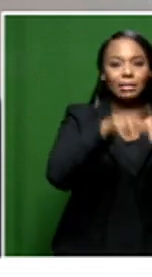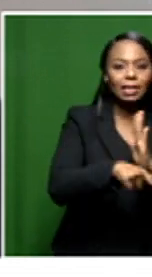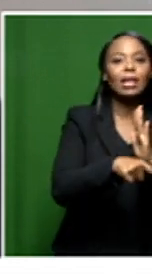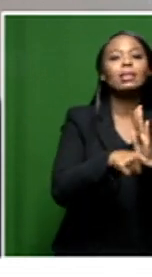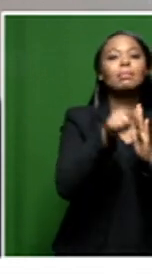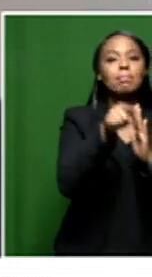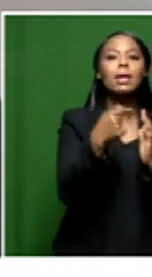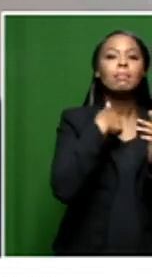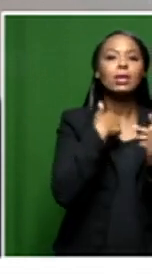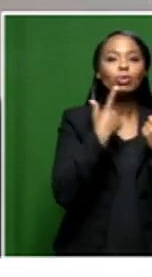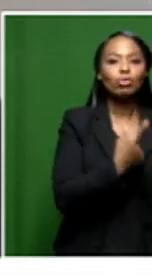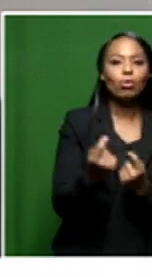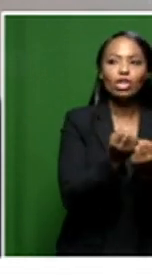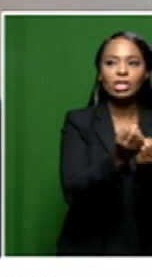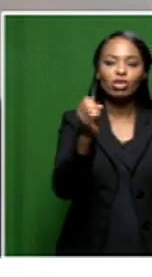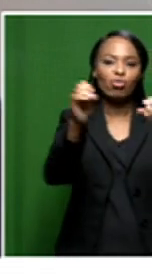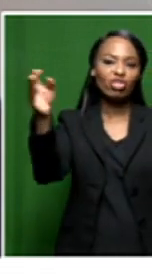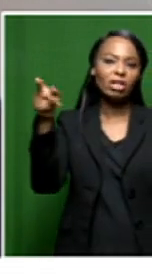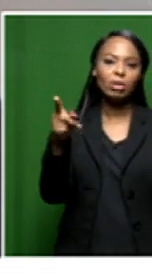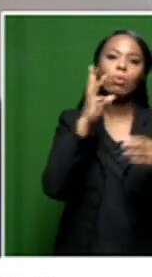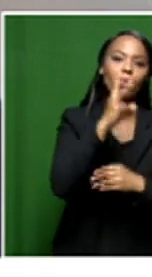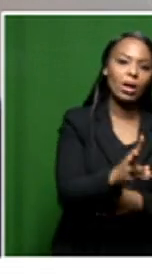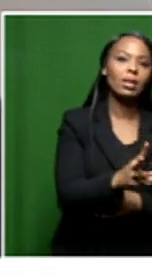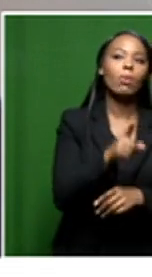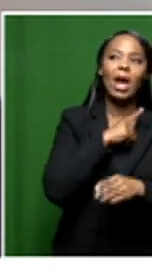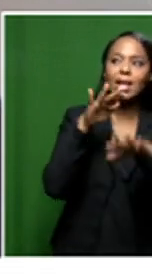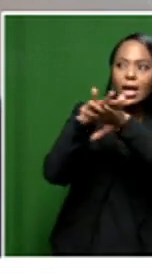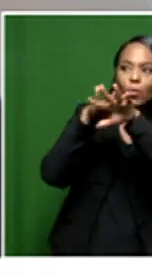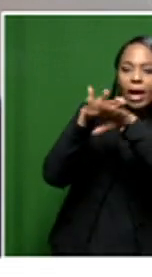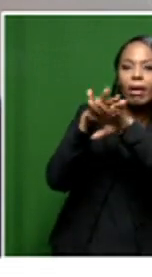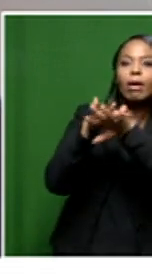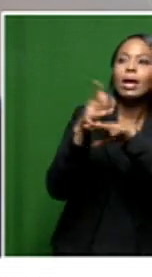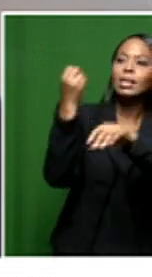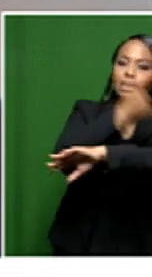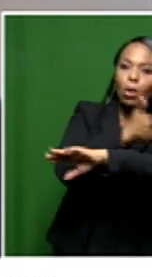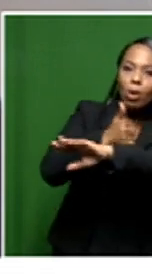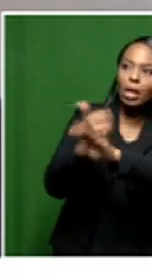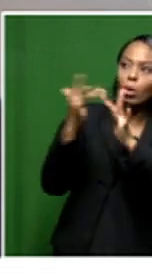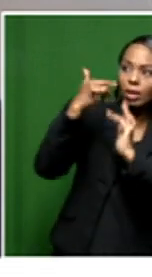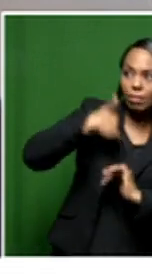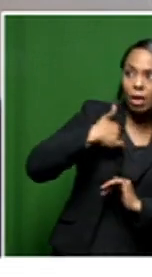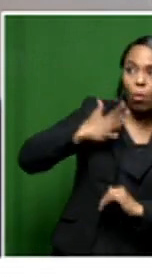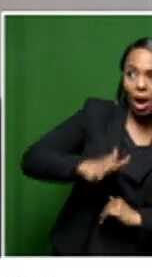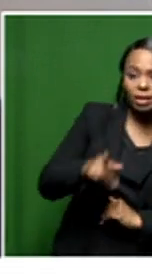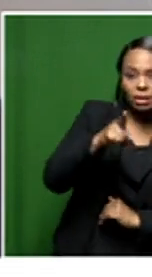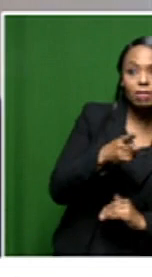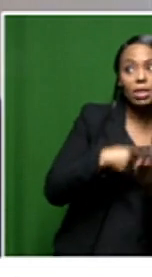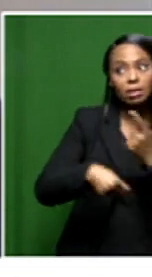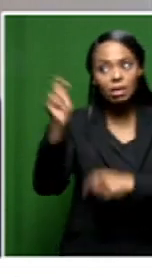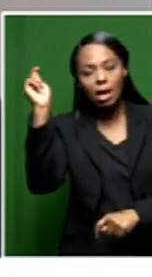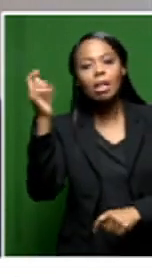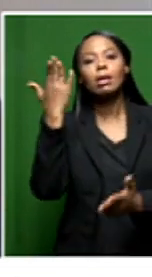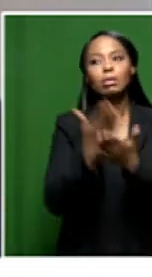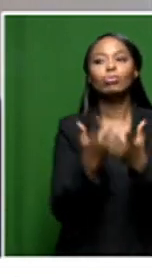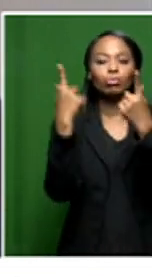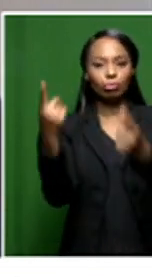then be creating distribution networks with the sponsors, as well as any other stakeholders that would like to contact me, to actually do serious manufacturing to